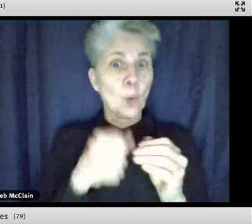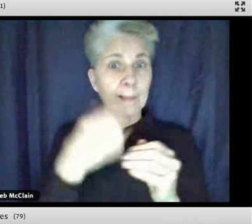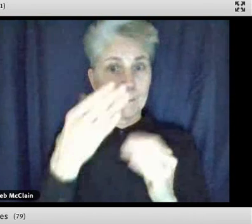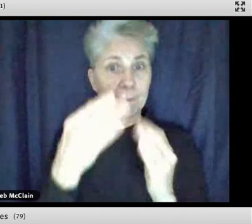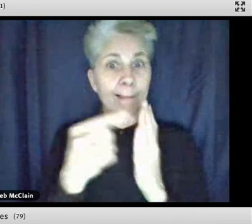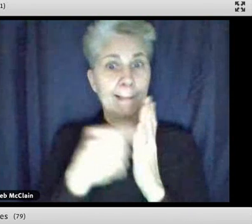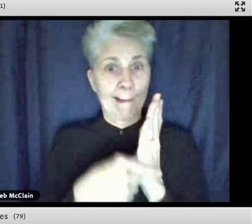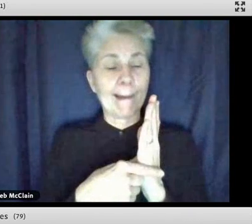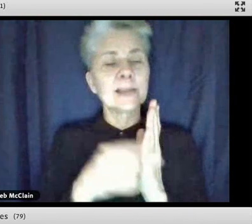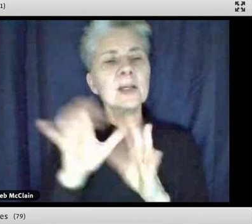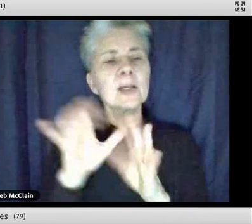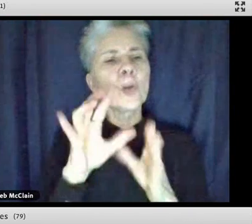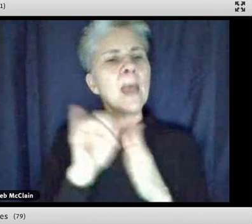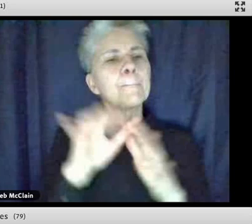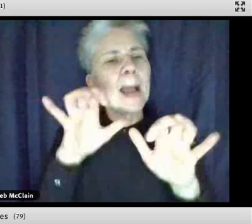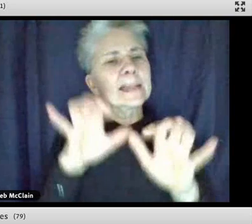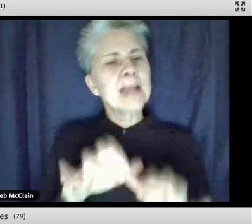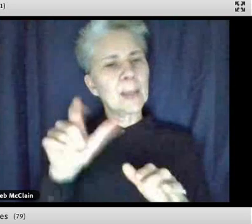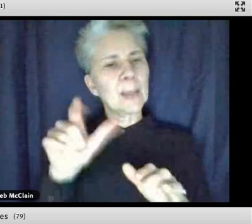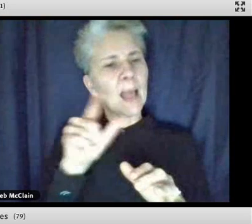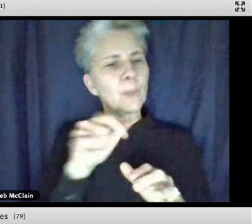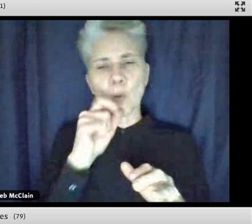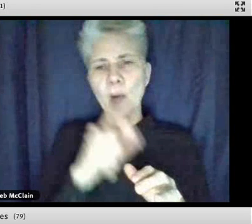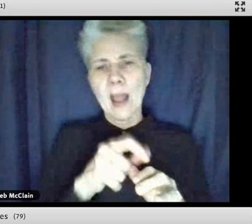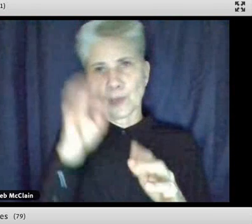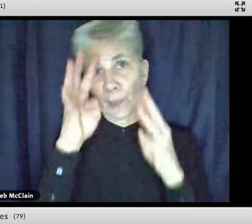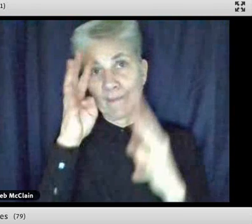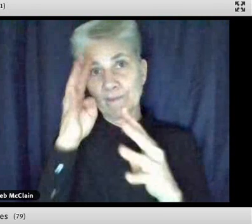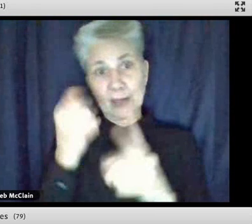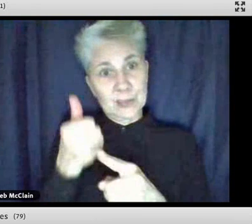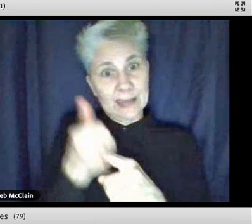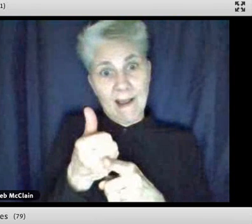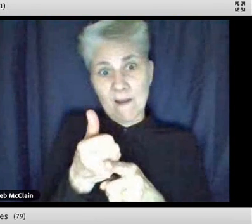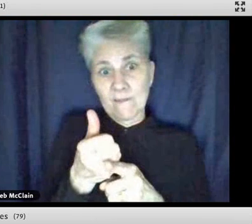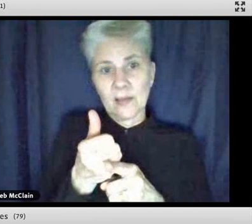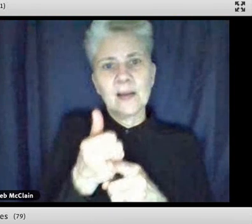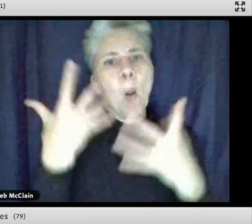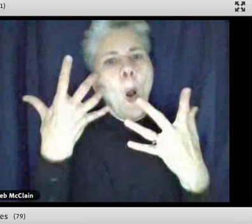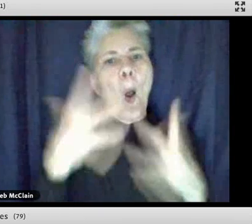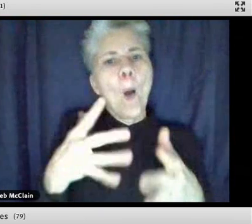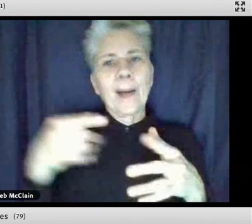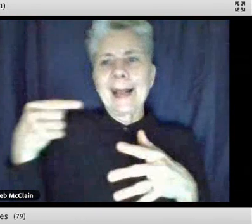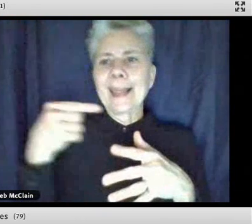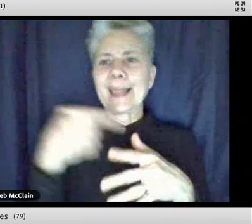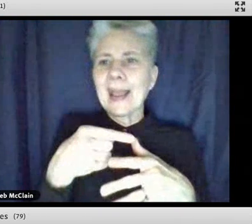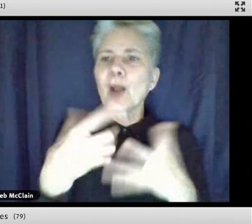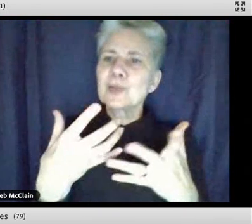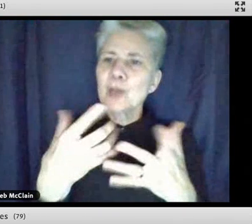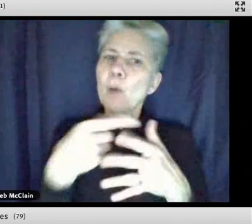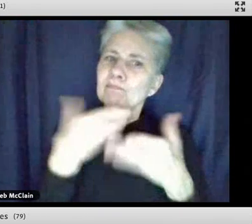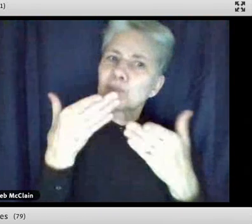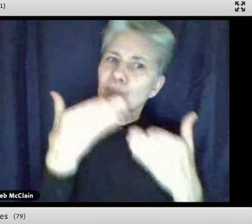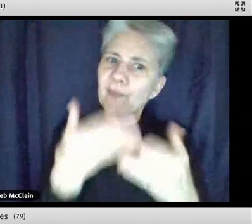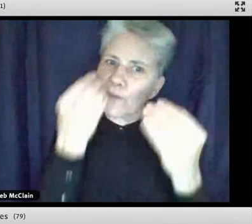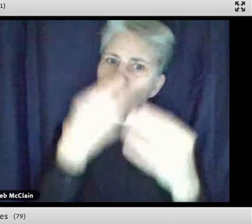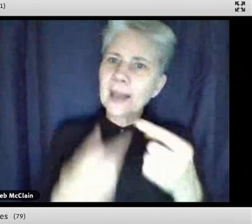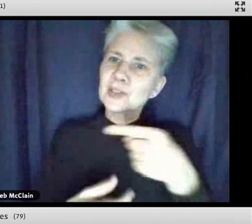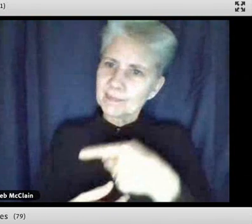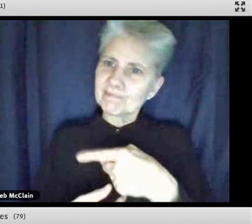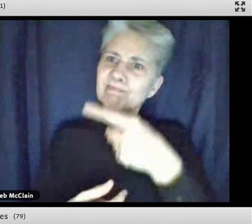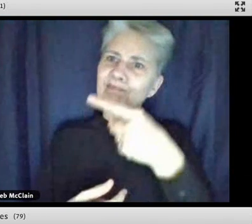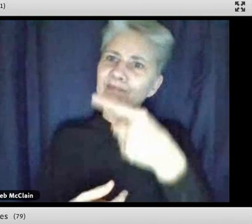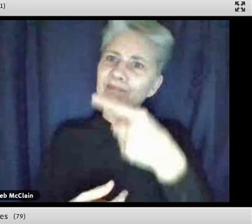you can do that by type of library. So you don't have to reinvent the wheel when you're trying to present information out there. You can look at what other